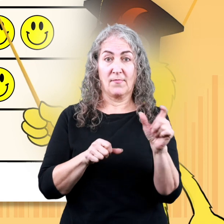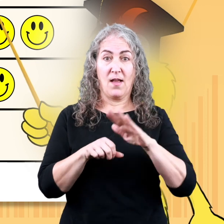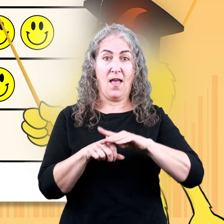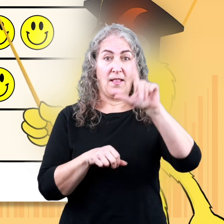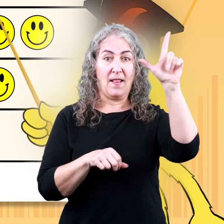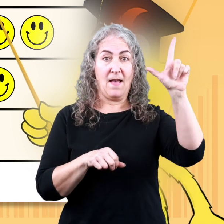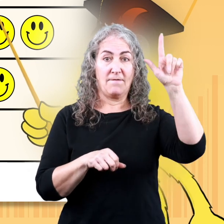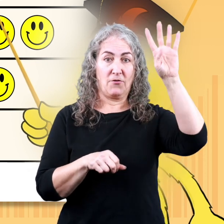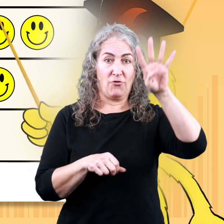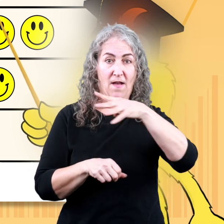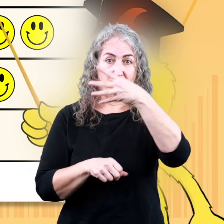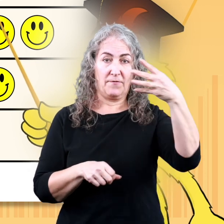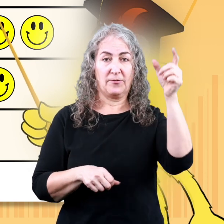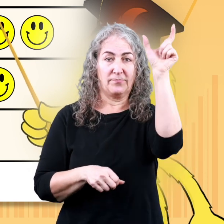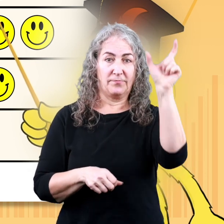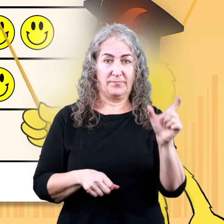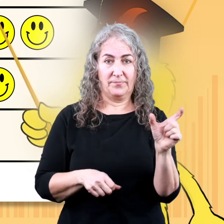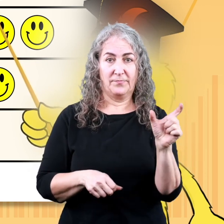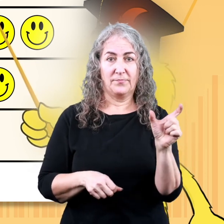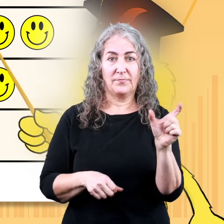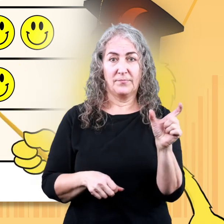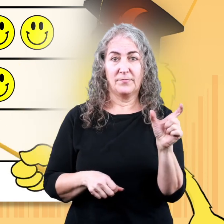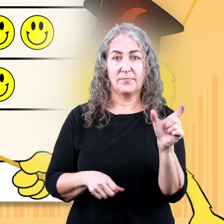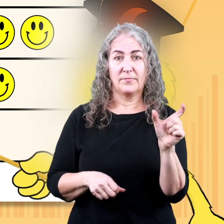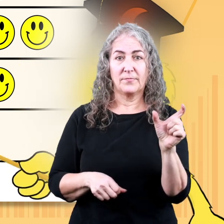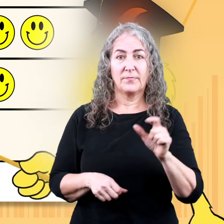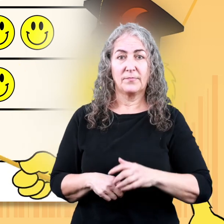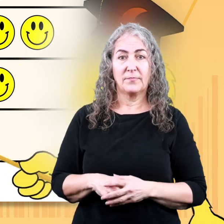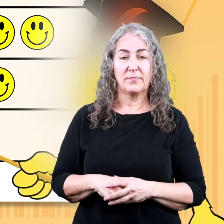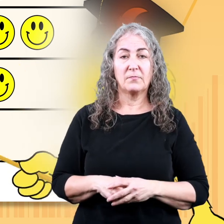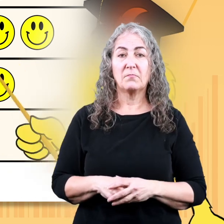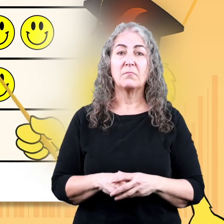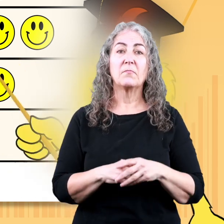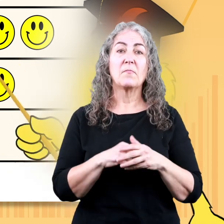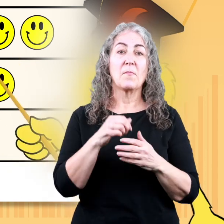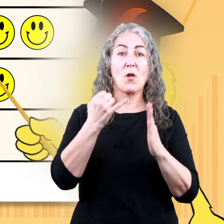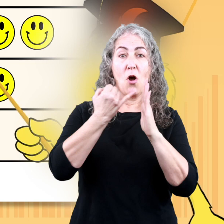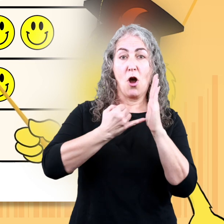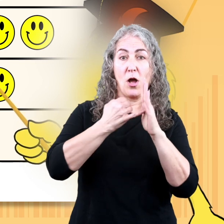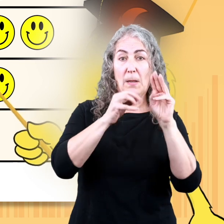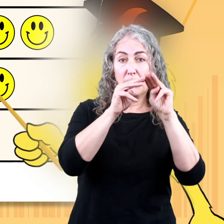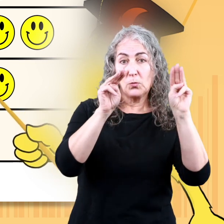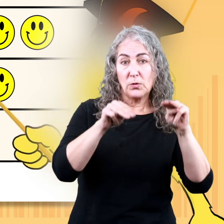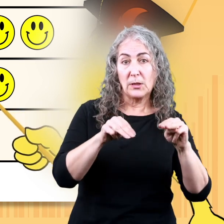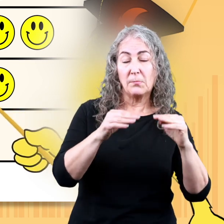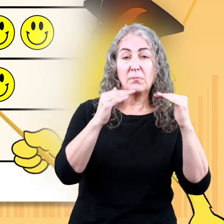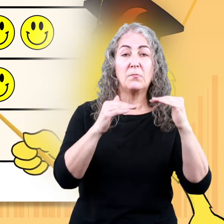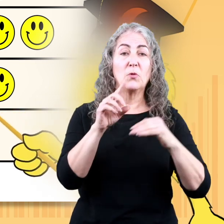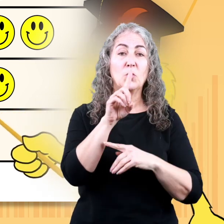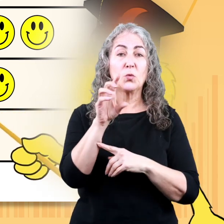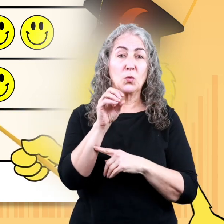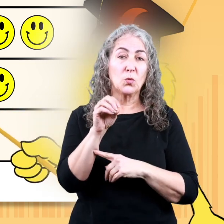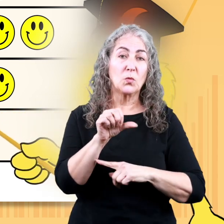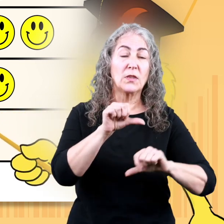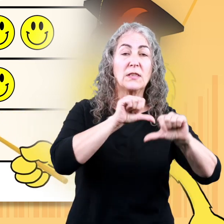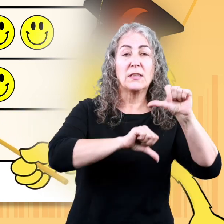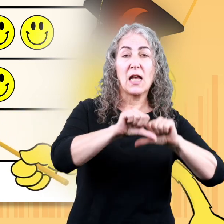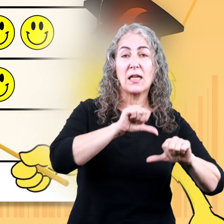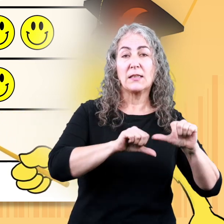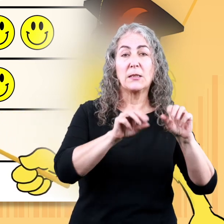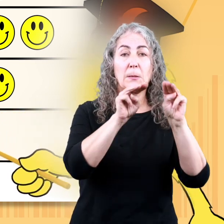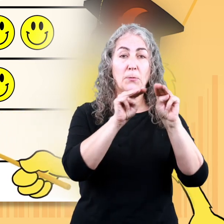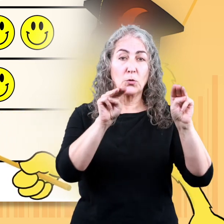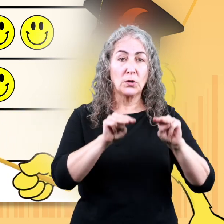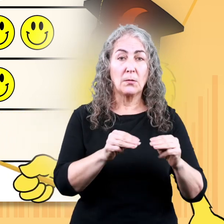visited are written on the left side of the graph. Art Museum Zoo Science